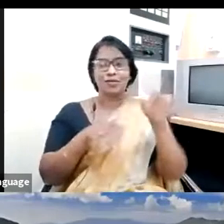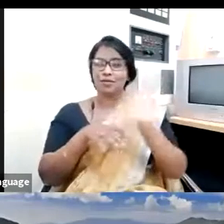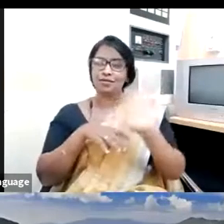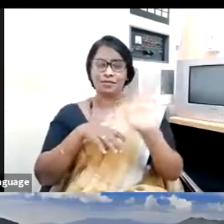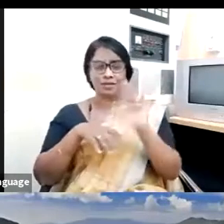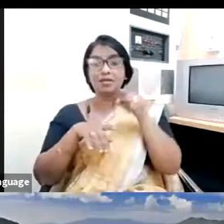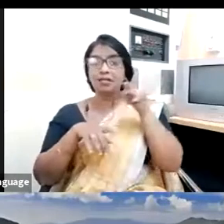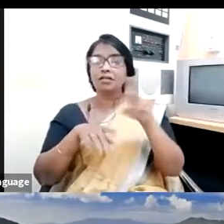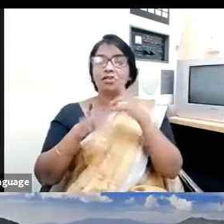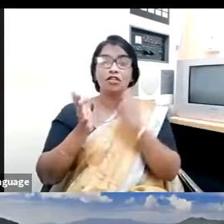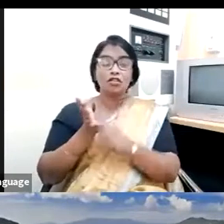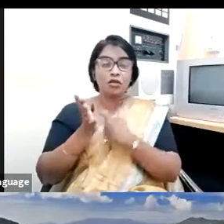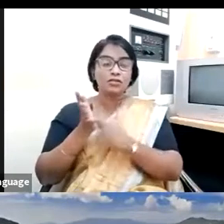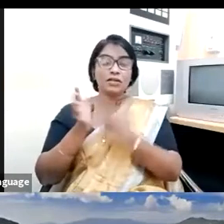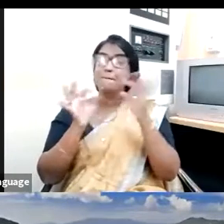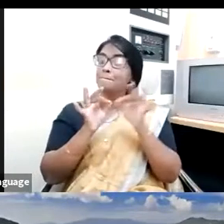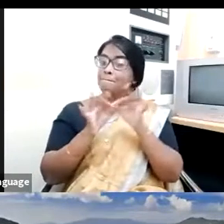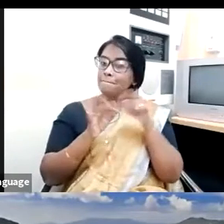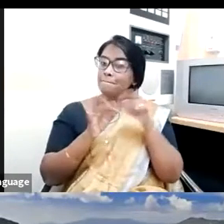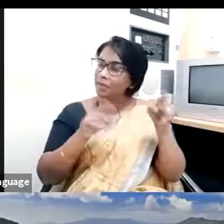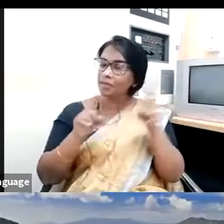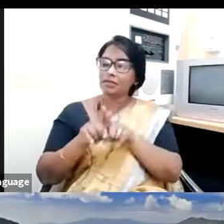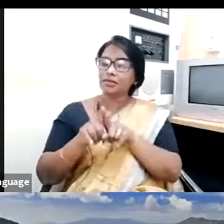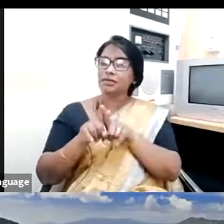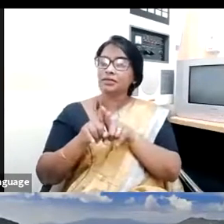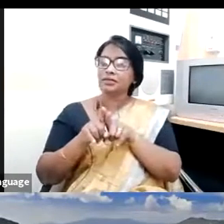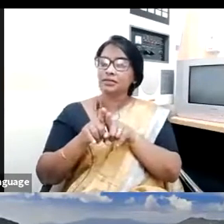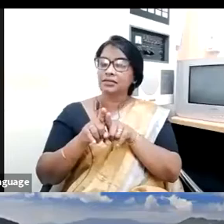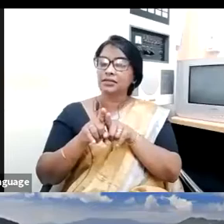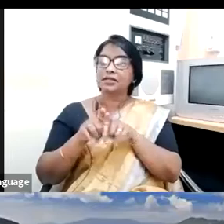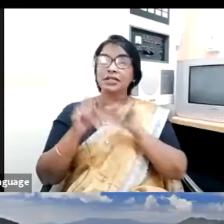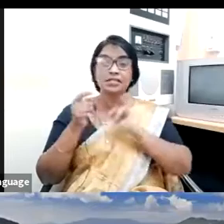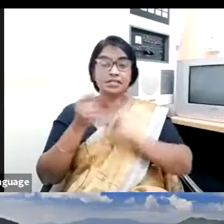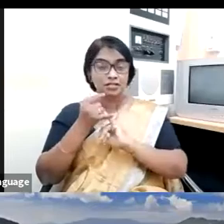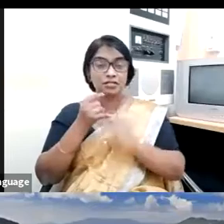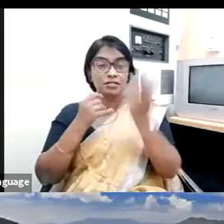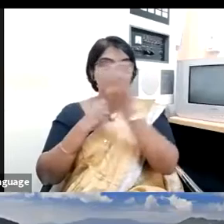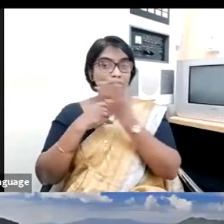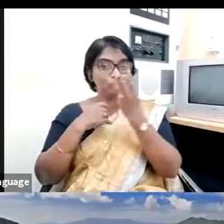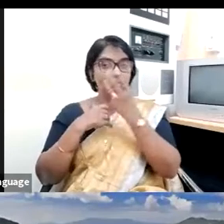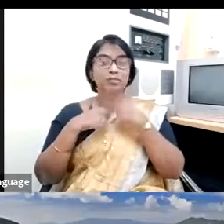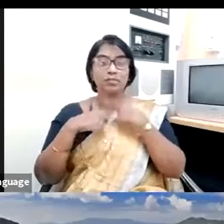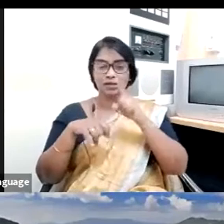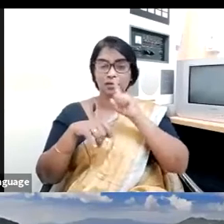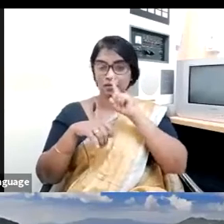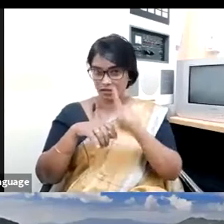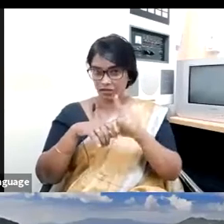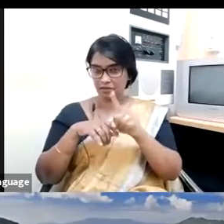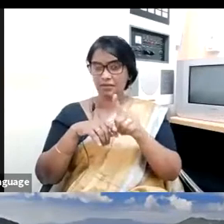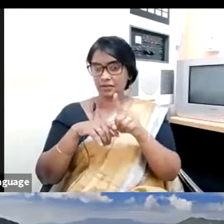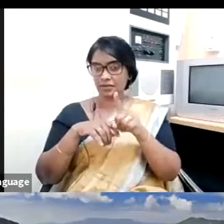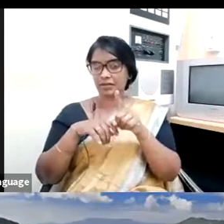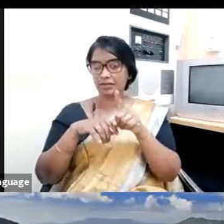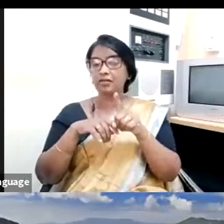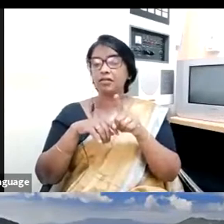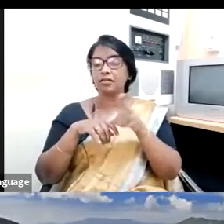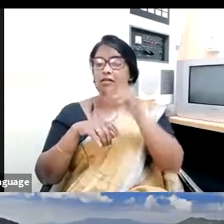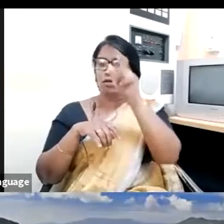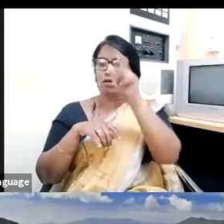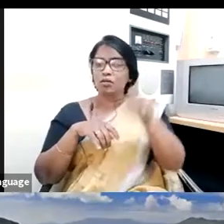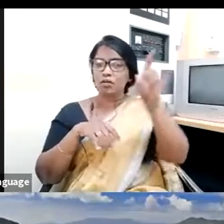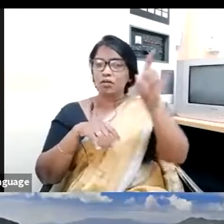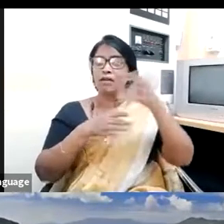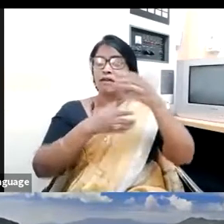and Shirani have demonstrated, I'm not sure if any of them are scientists, but they have all